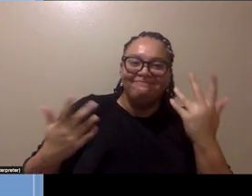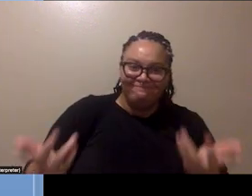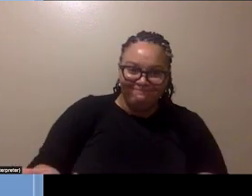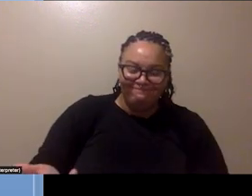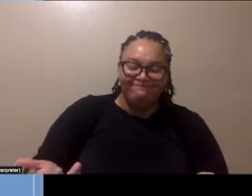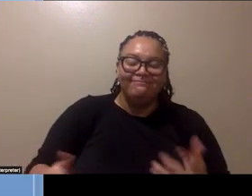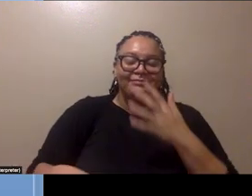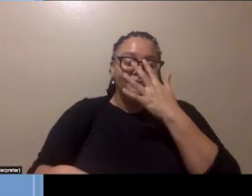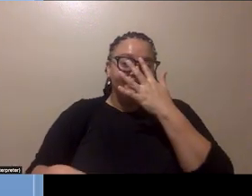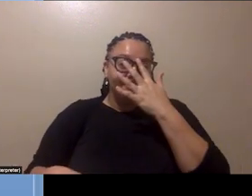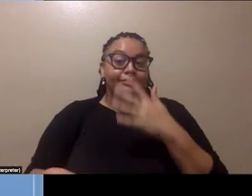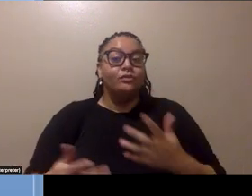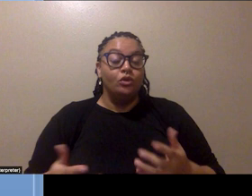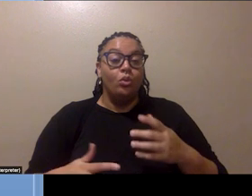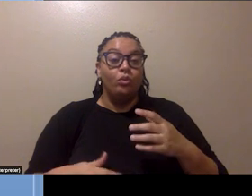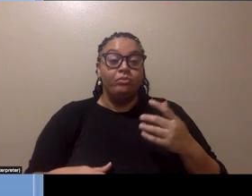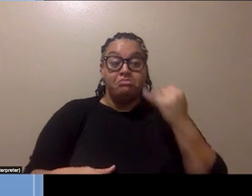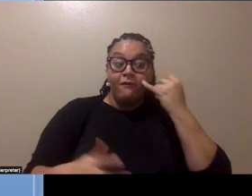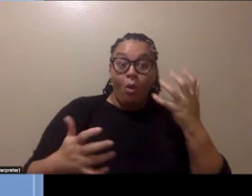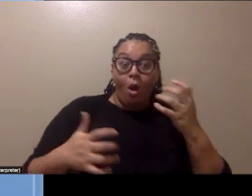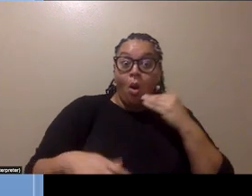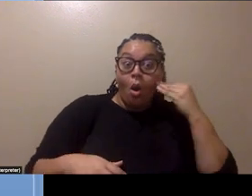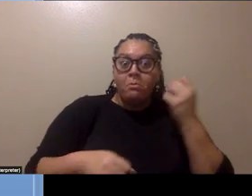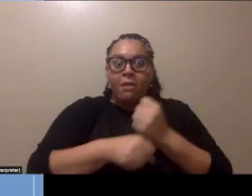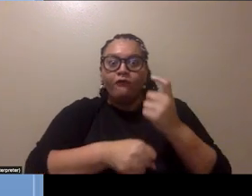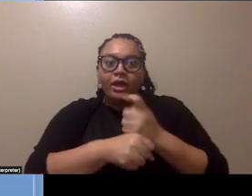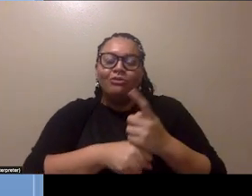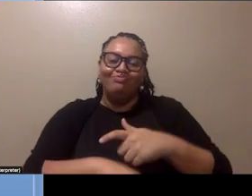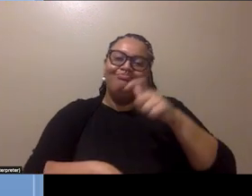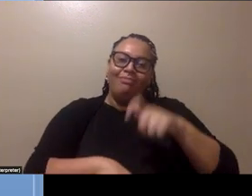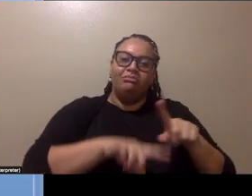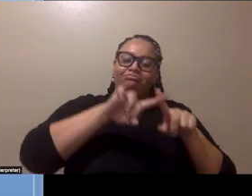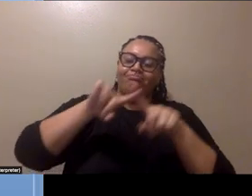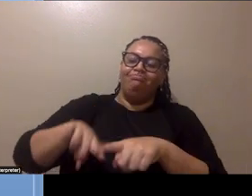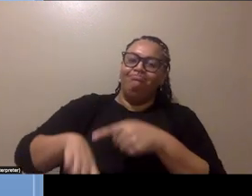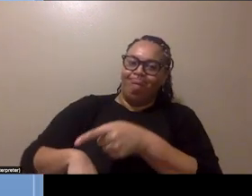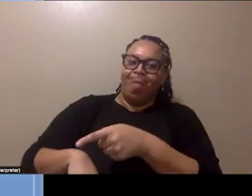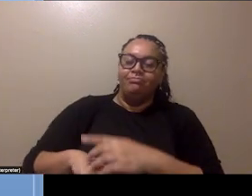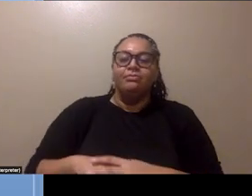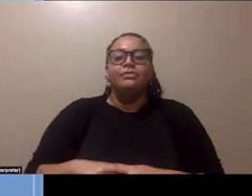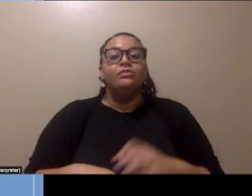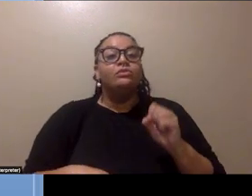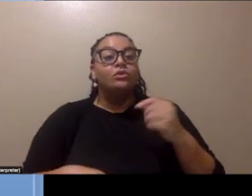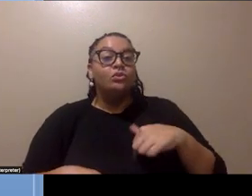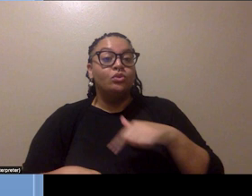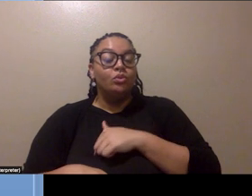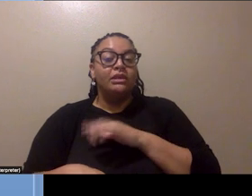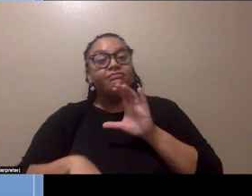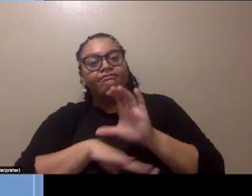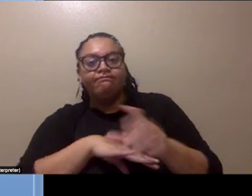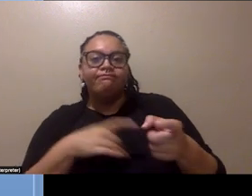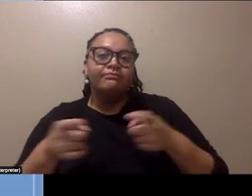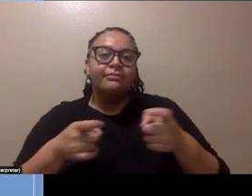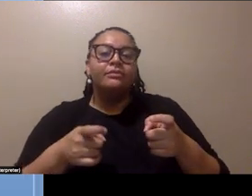especially strong excavators like pileated woodpeckers, in order to have nest sites from year to year. So we often in forest